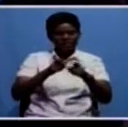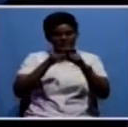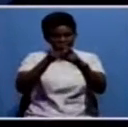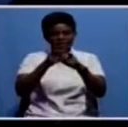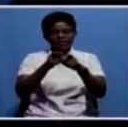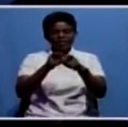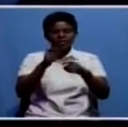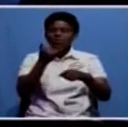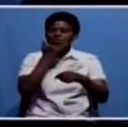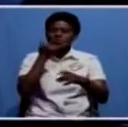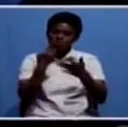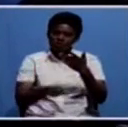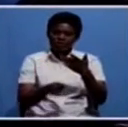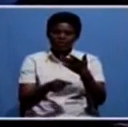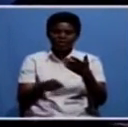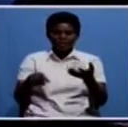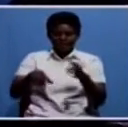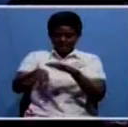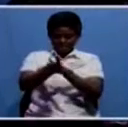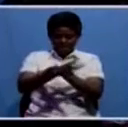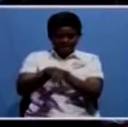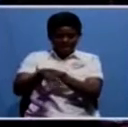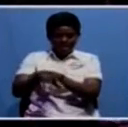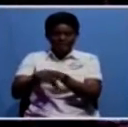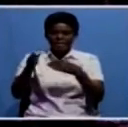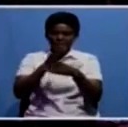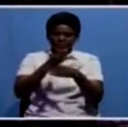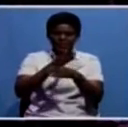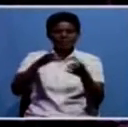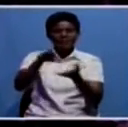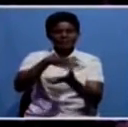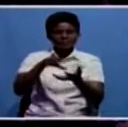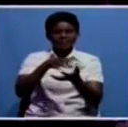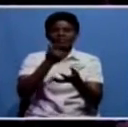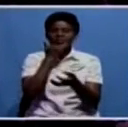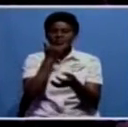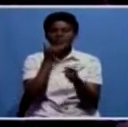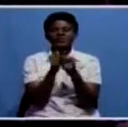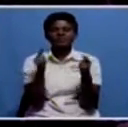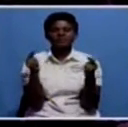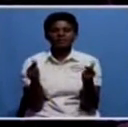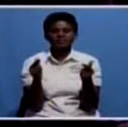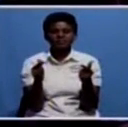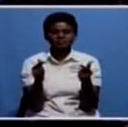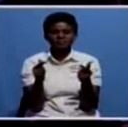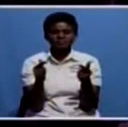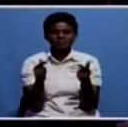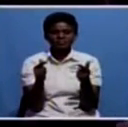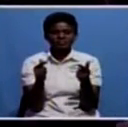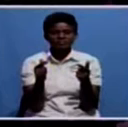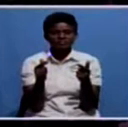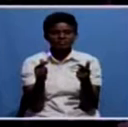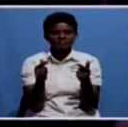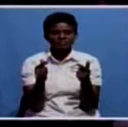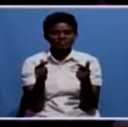What is wrong is to influence to get business fraudulently. Now, what is wrong is to use your undue influence to get a